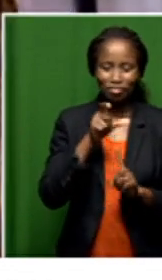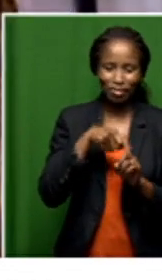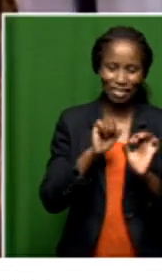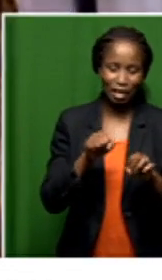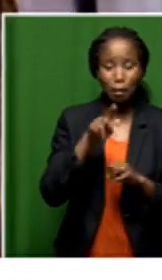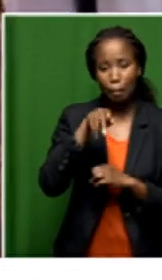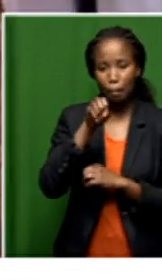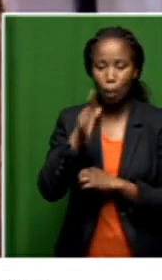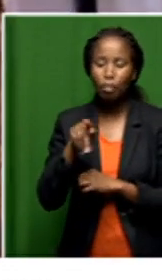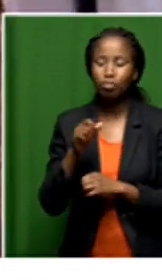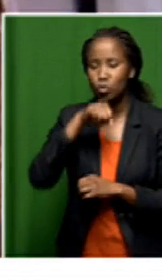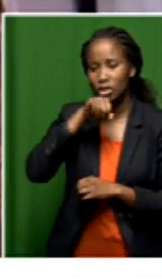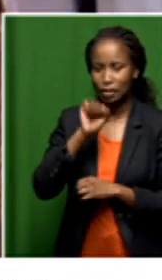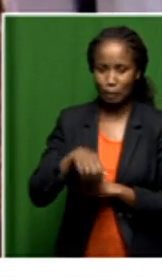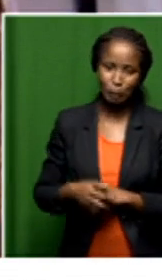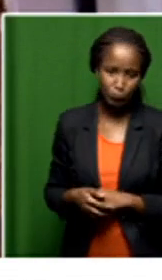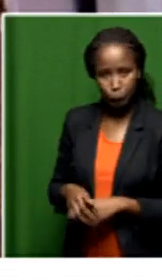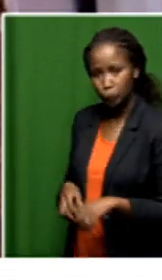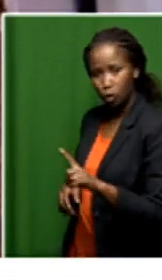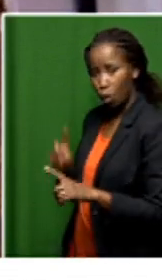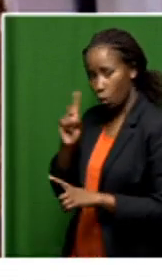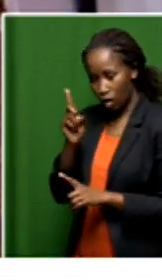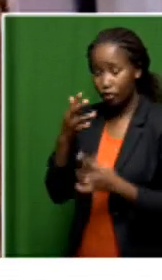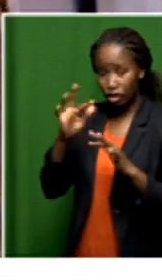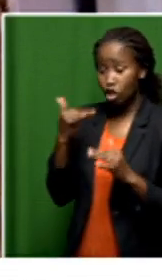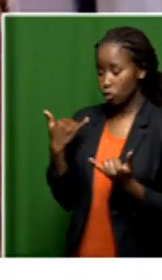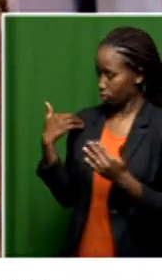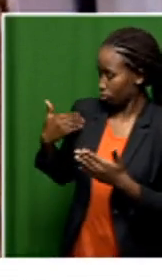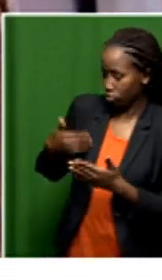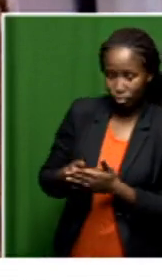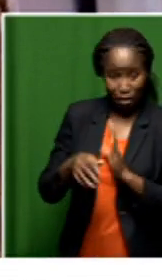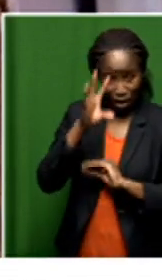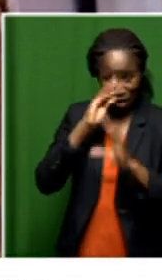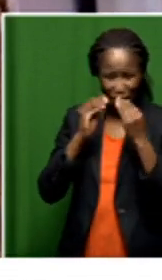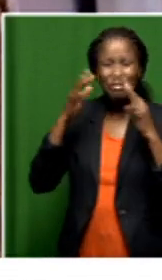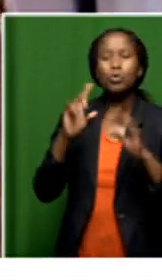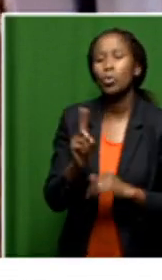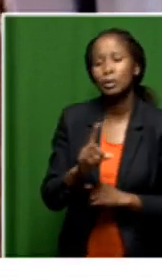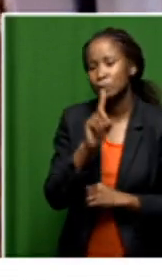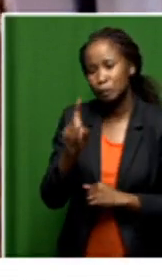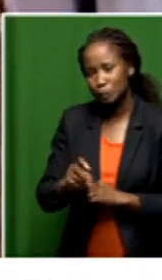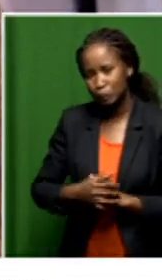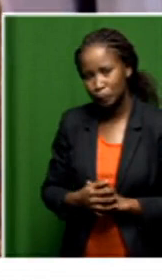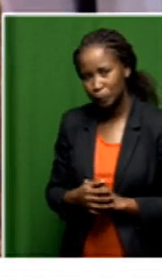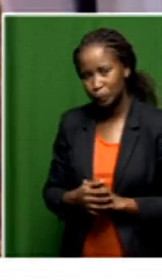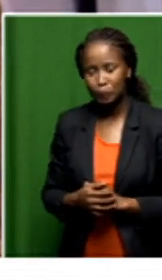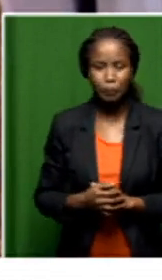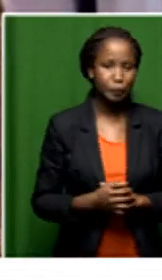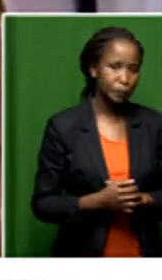has been the reception to your single Good, and what lessons came with that part of your musical journey?